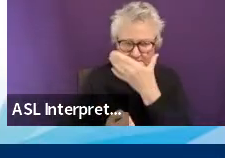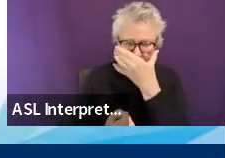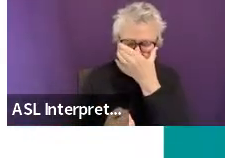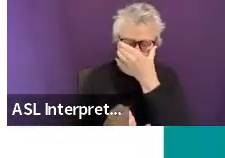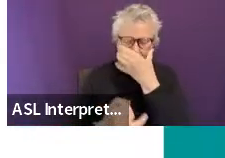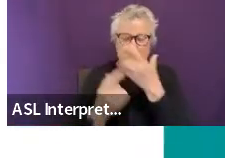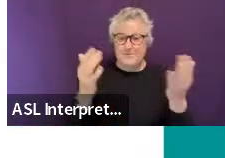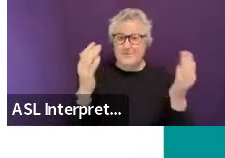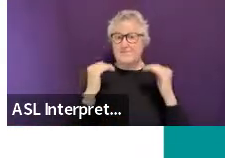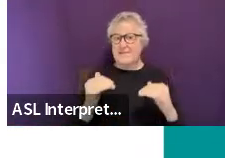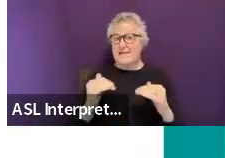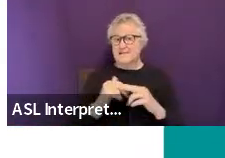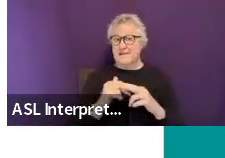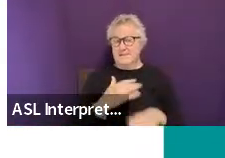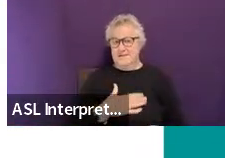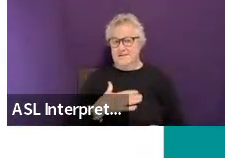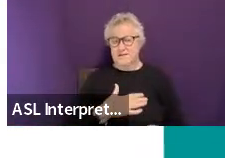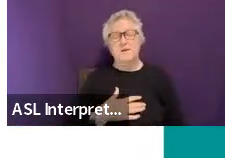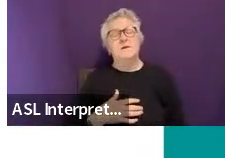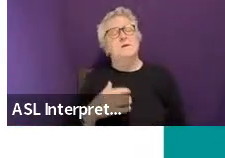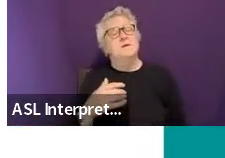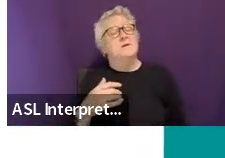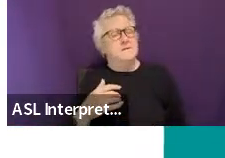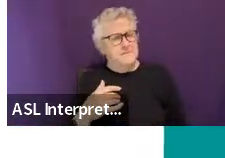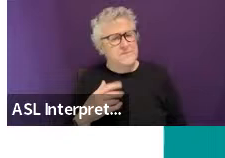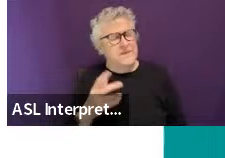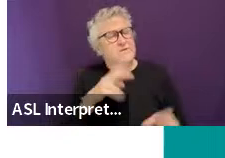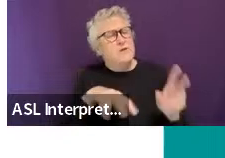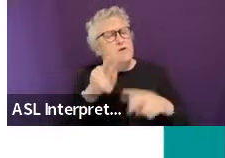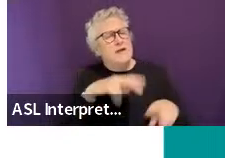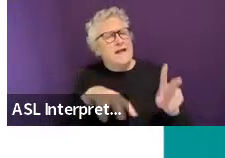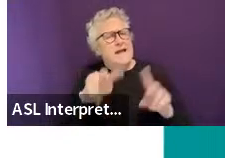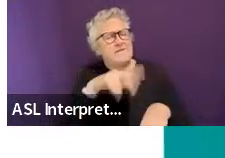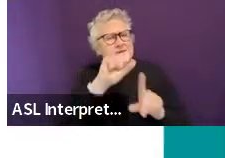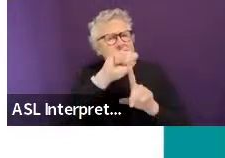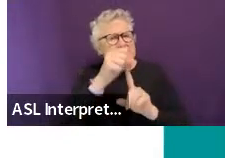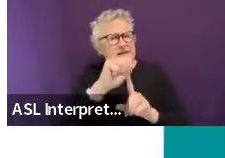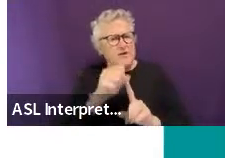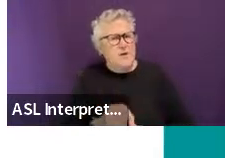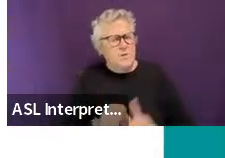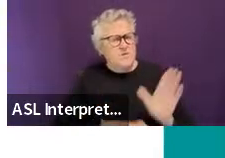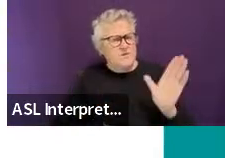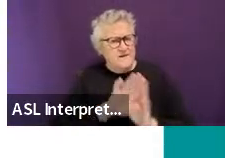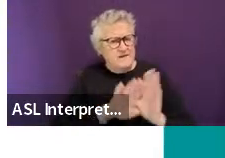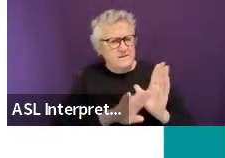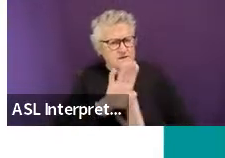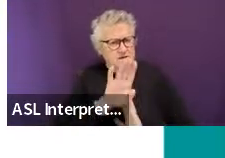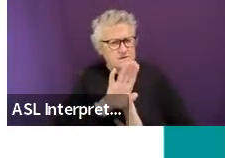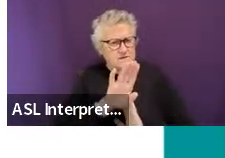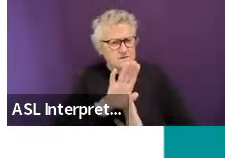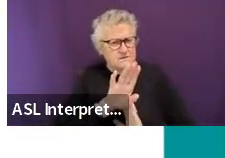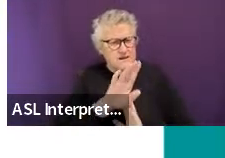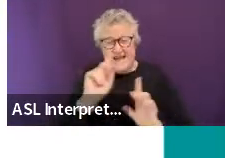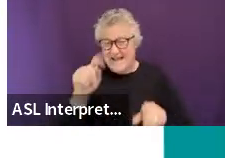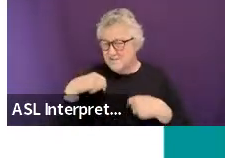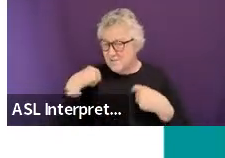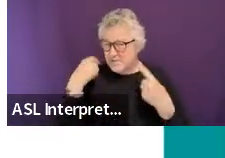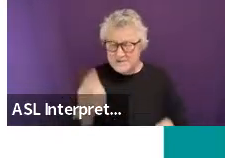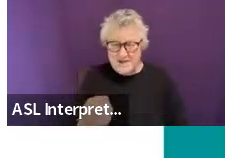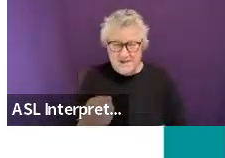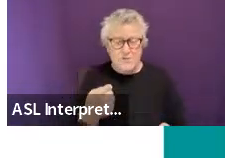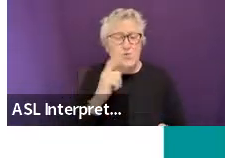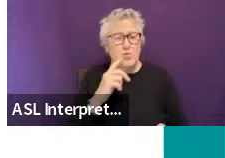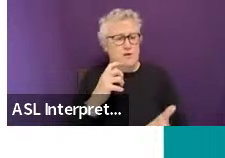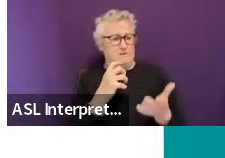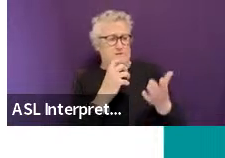next slide. So if we look at the scenario development, as we've been saying all along, we've leveraged the prior planning work to